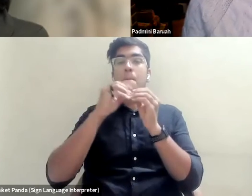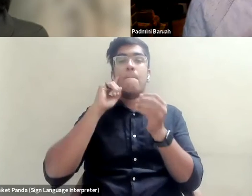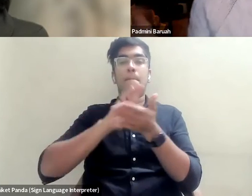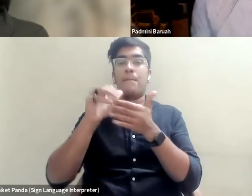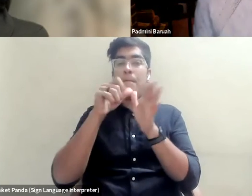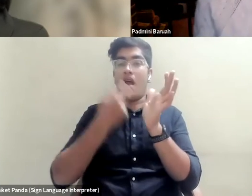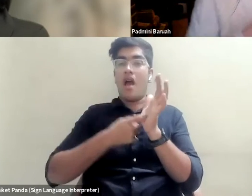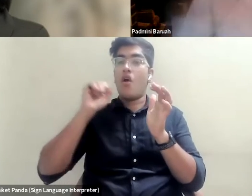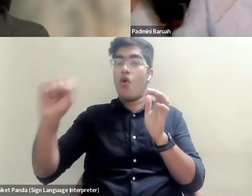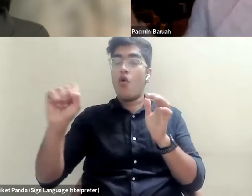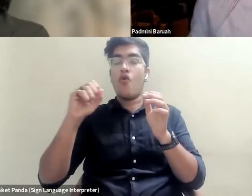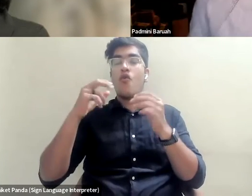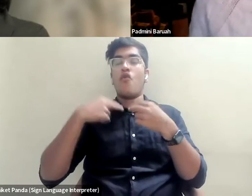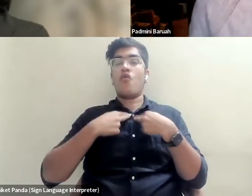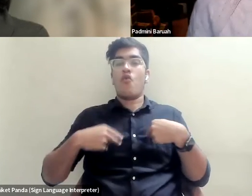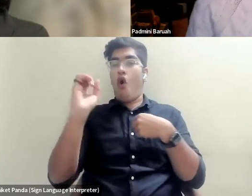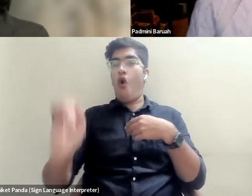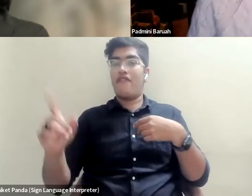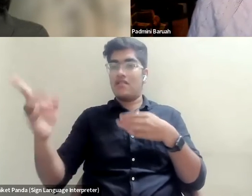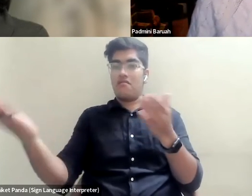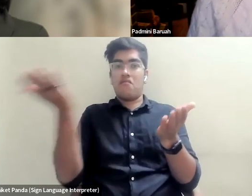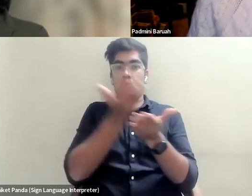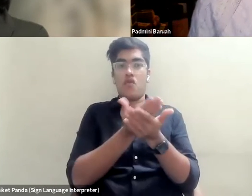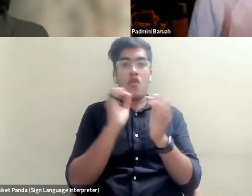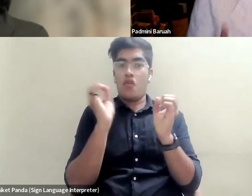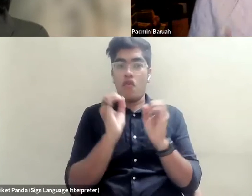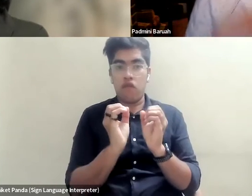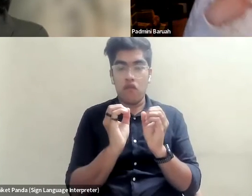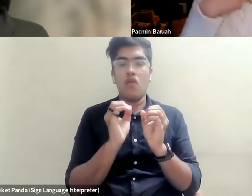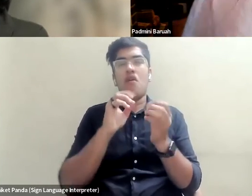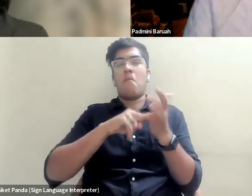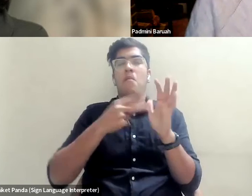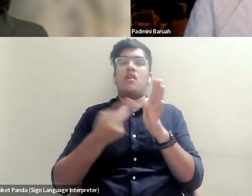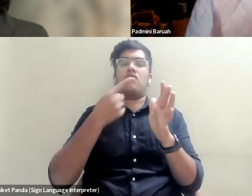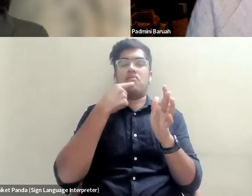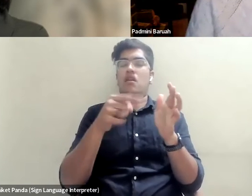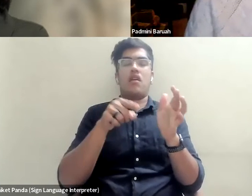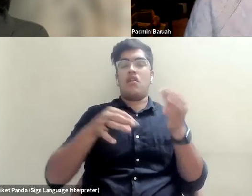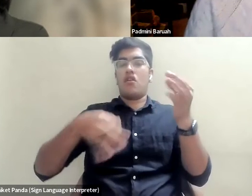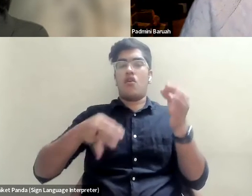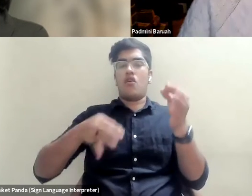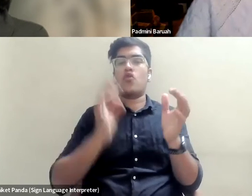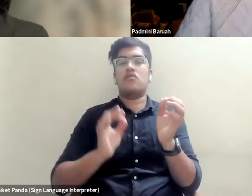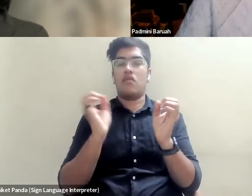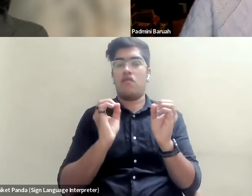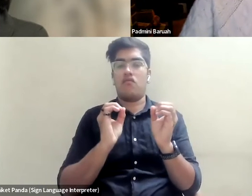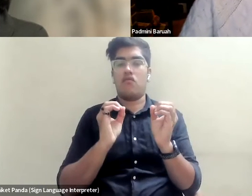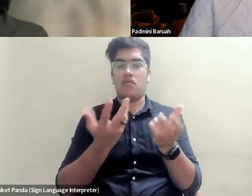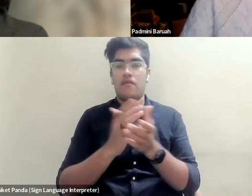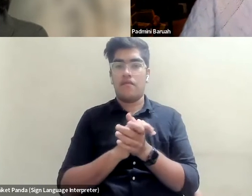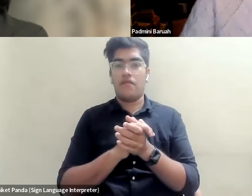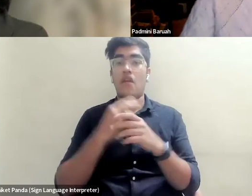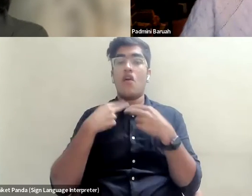the court, all the documents were rendered invalid. So in short and in sum, the court is